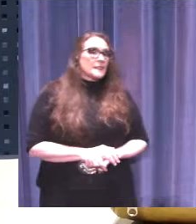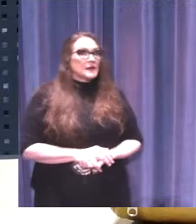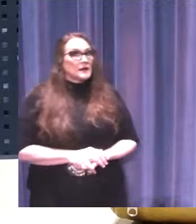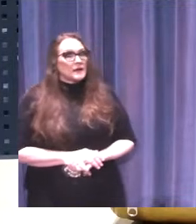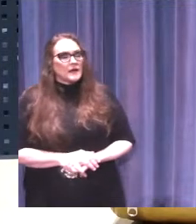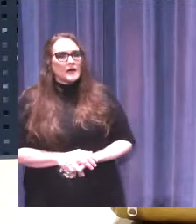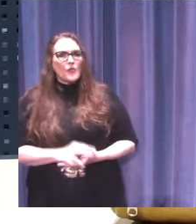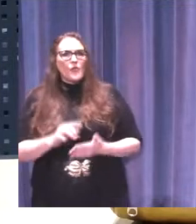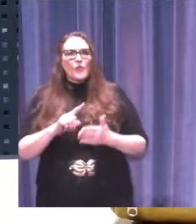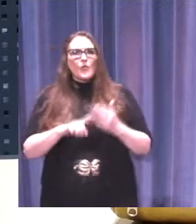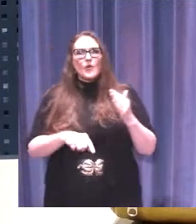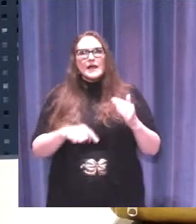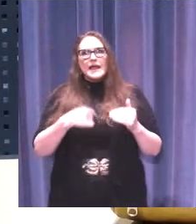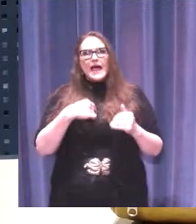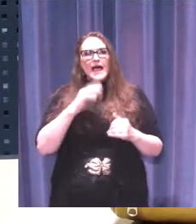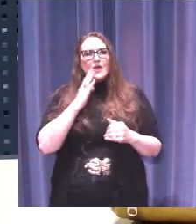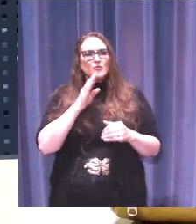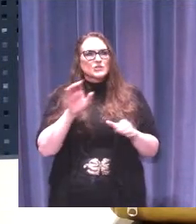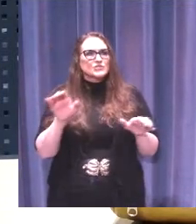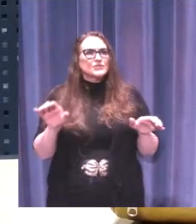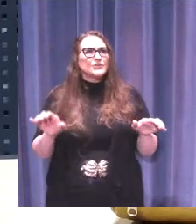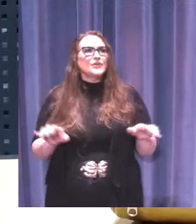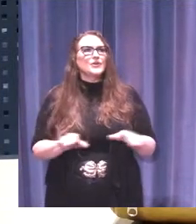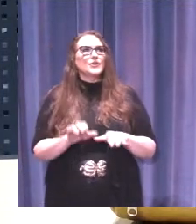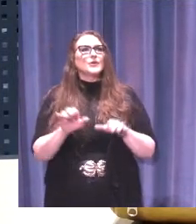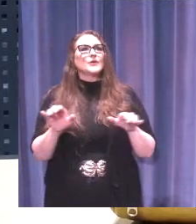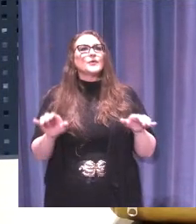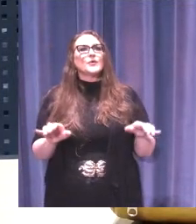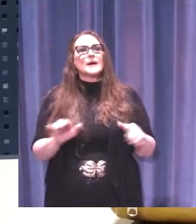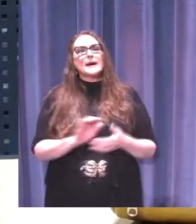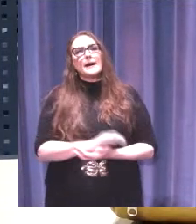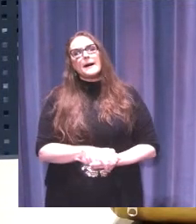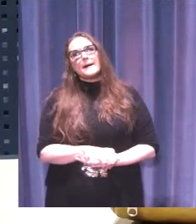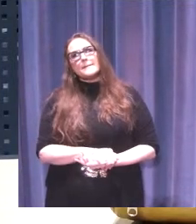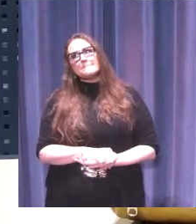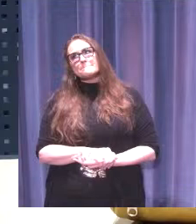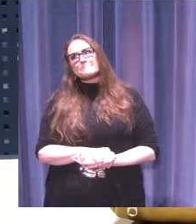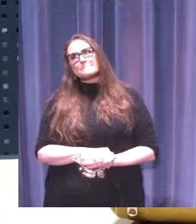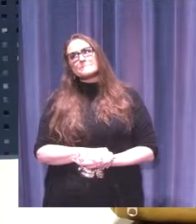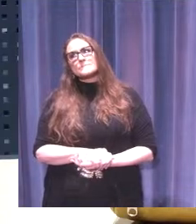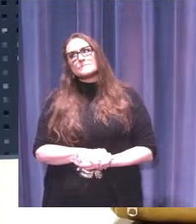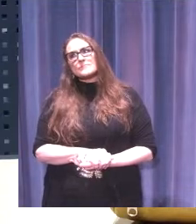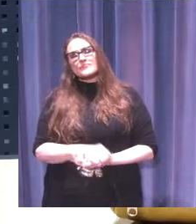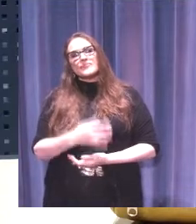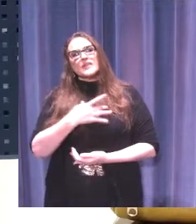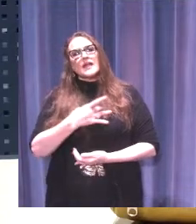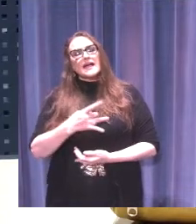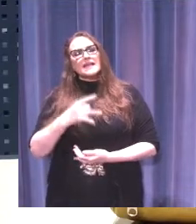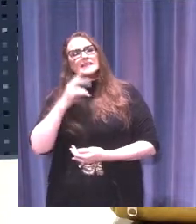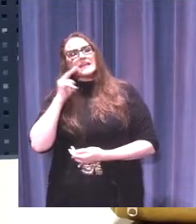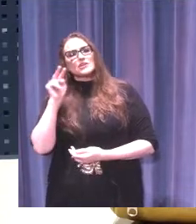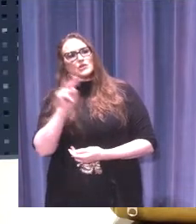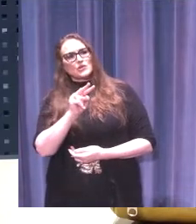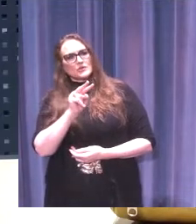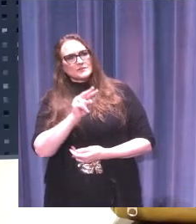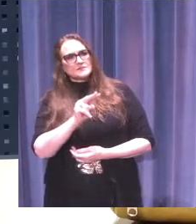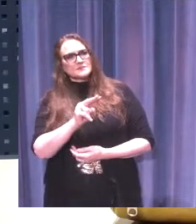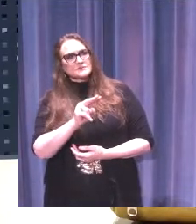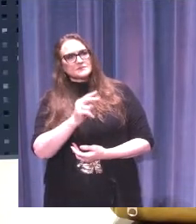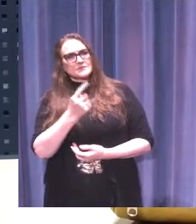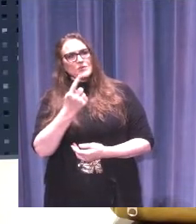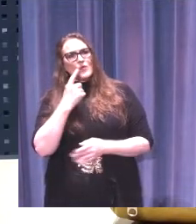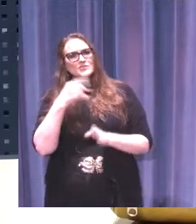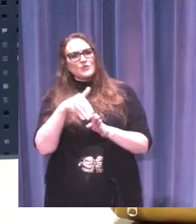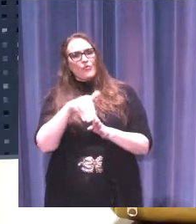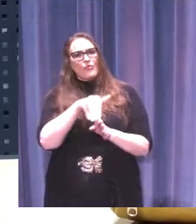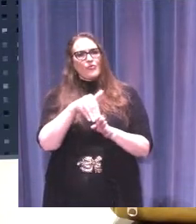What I would do is I like to look at the ones that are on the cusp, who are